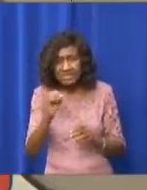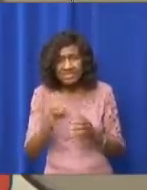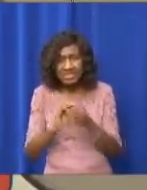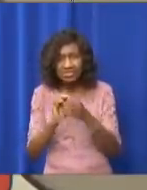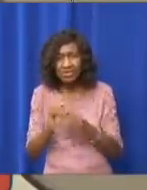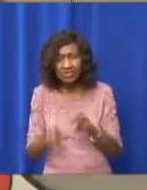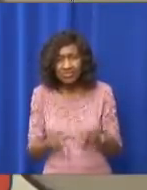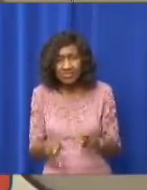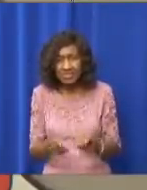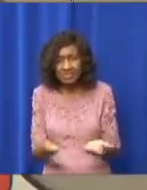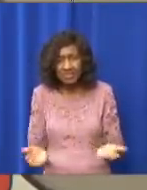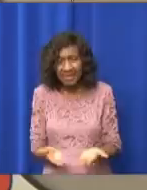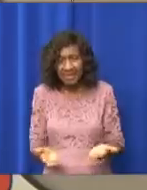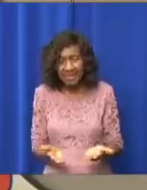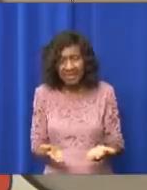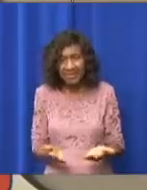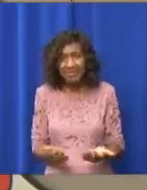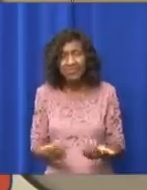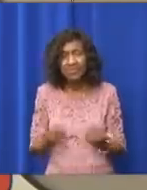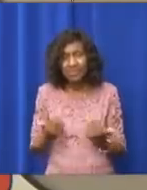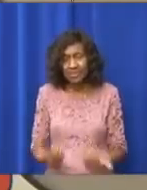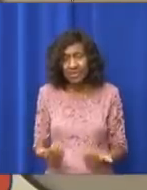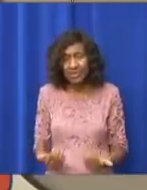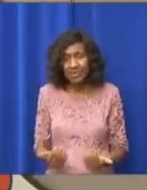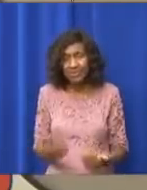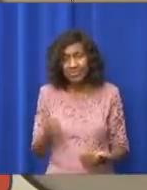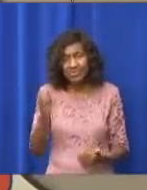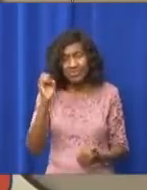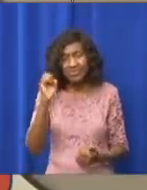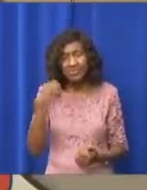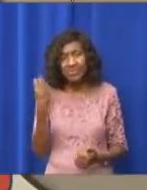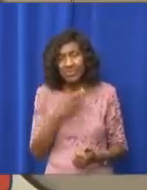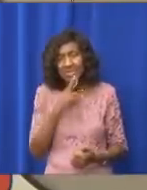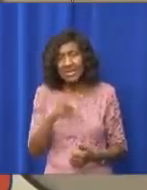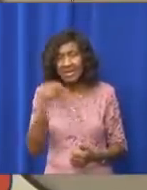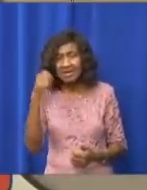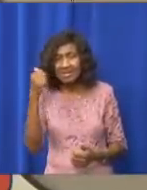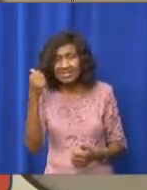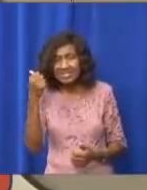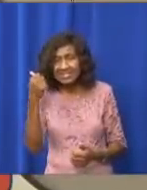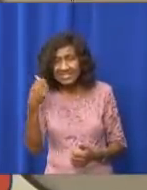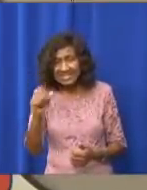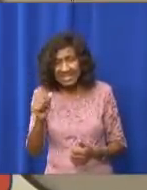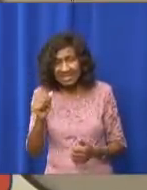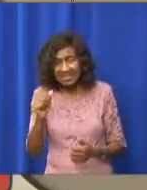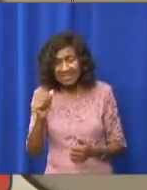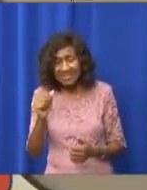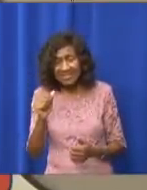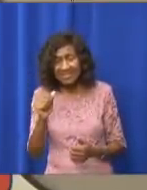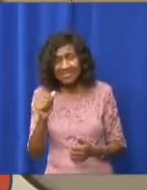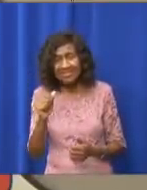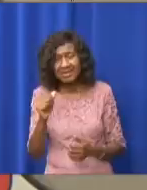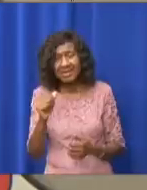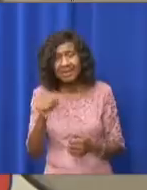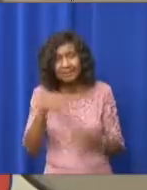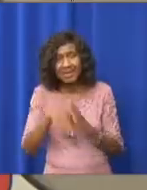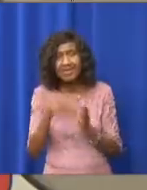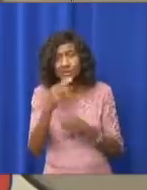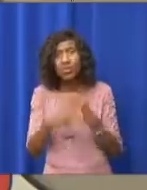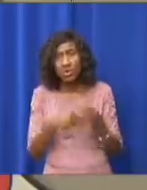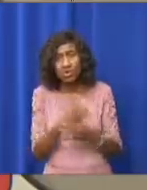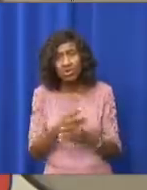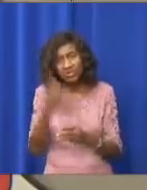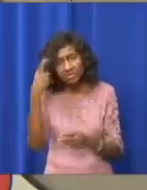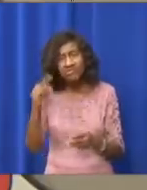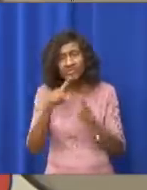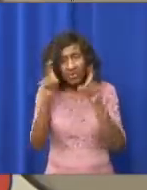are up to 10th now in terms of the number of tests per head of population. So again, I think huge thanks to everybody